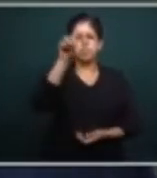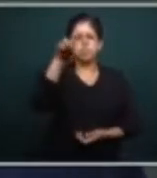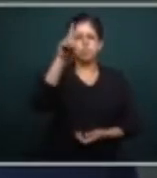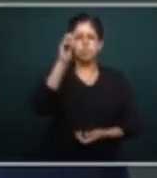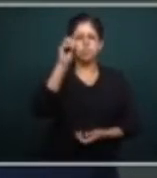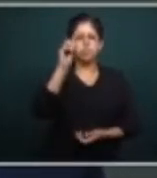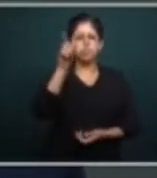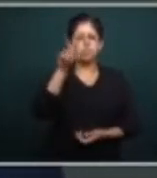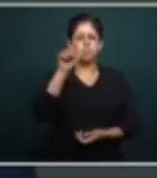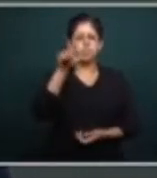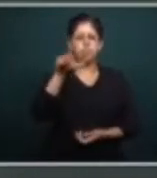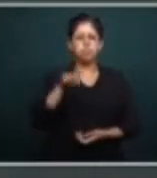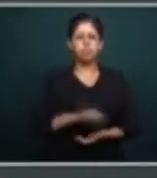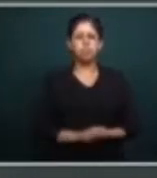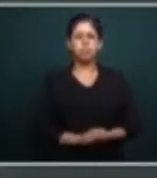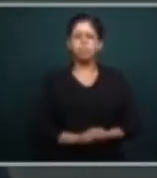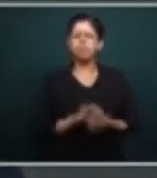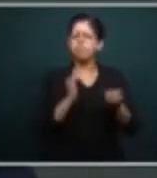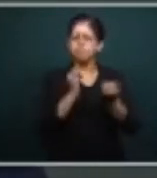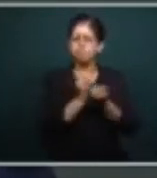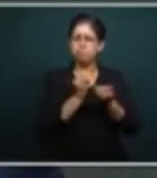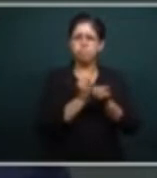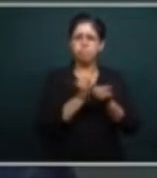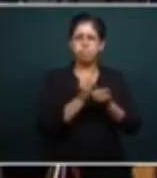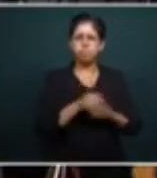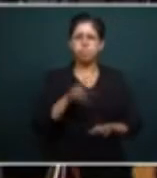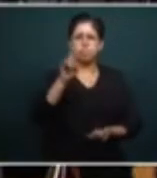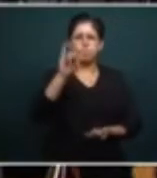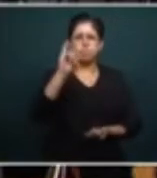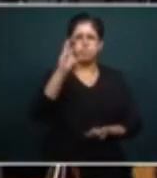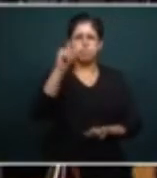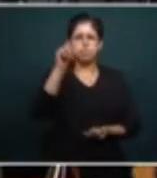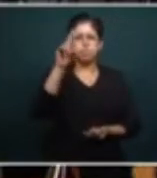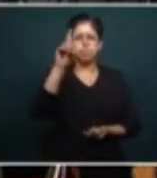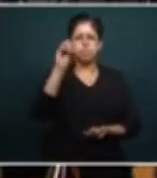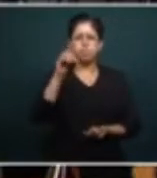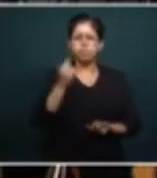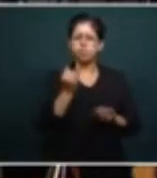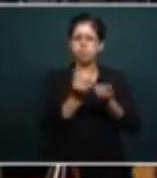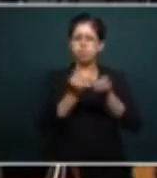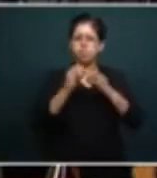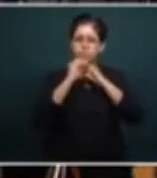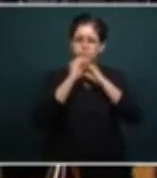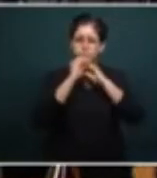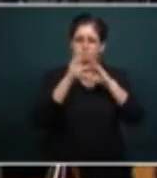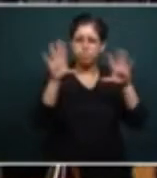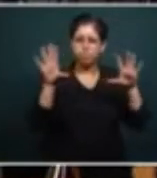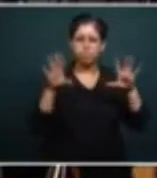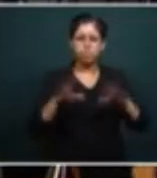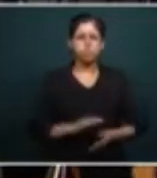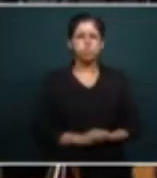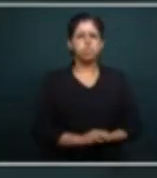Sandoval. And then posteriorly, Ricardo Chasefield will give